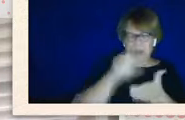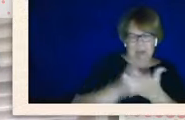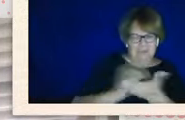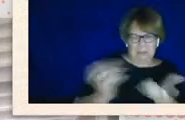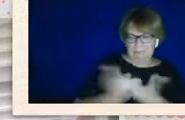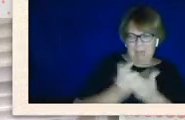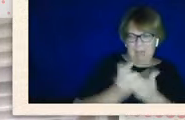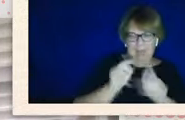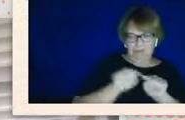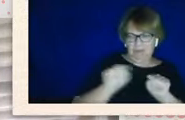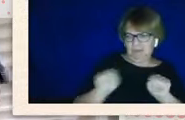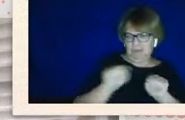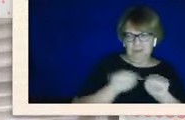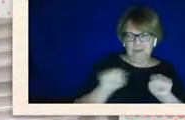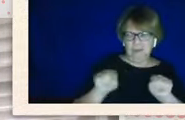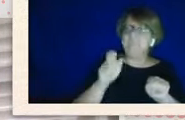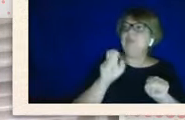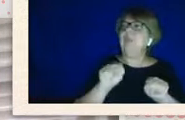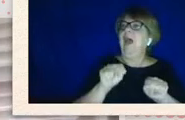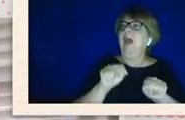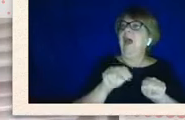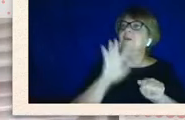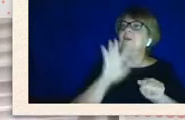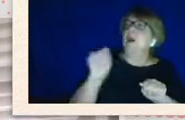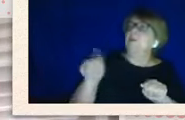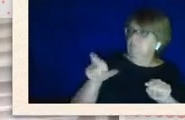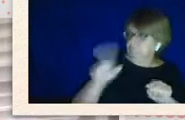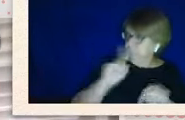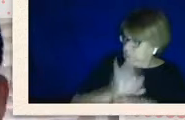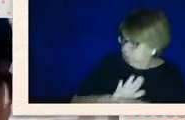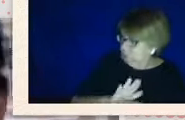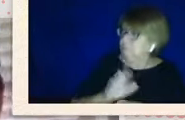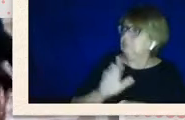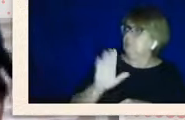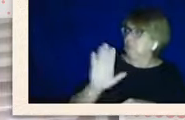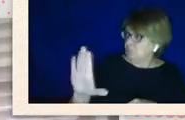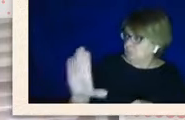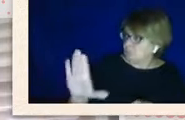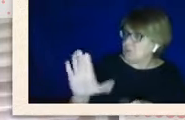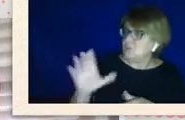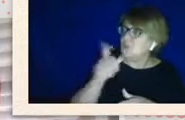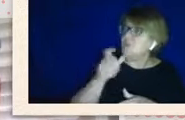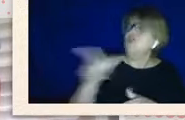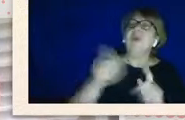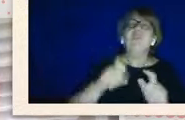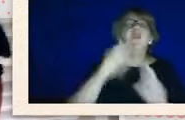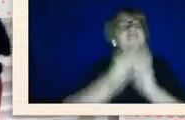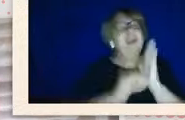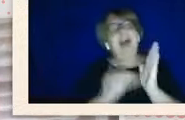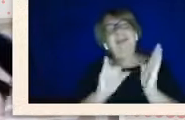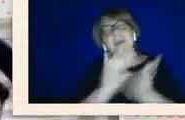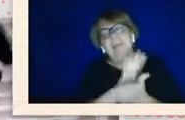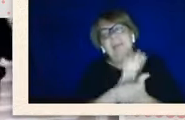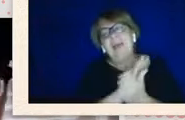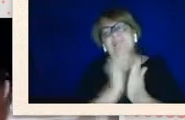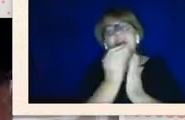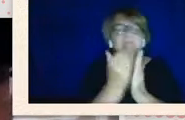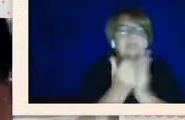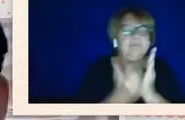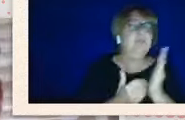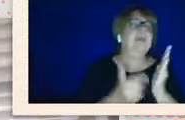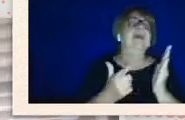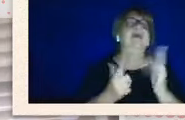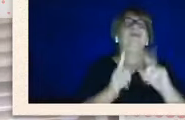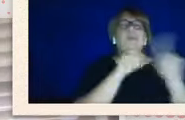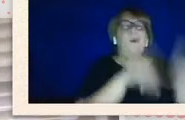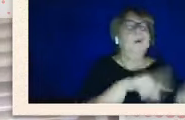an affirmation process that goes on from there, where you fill out an affidavit and you go down and update your signature.